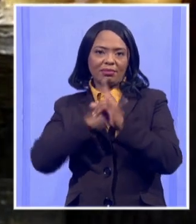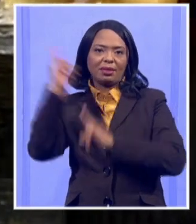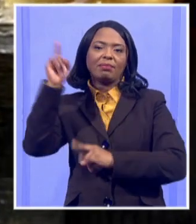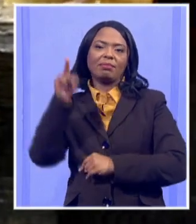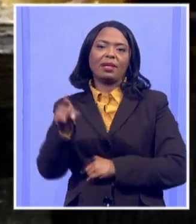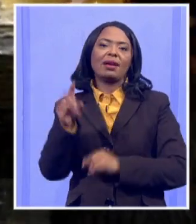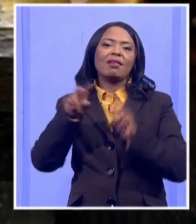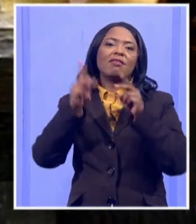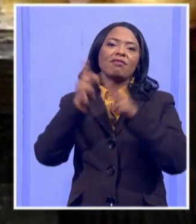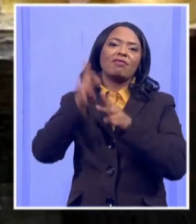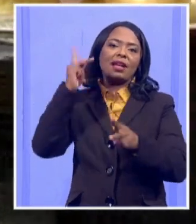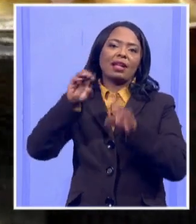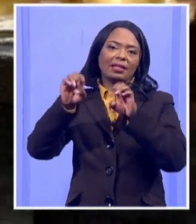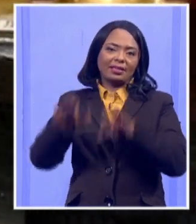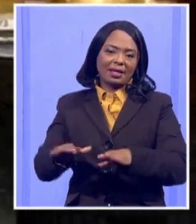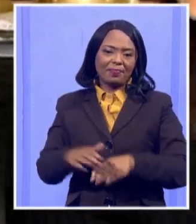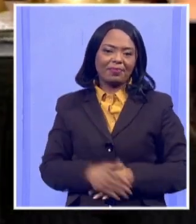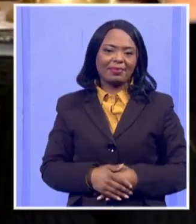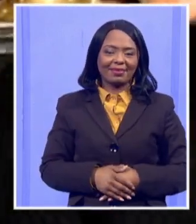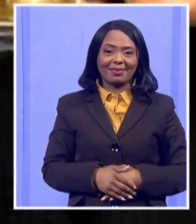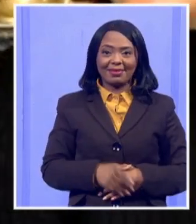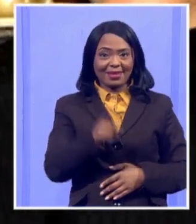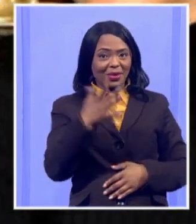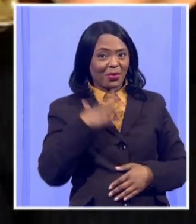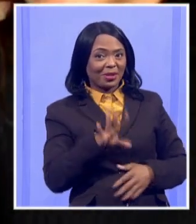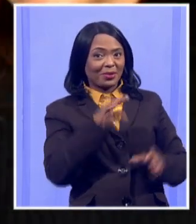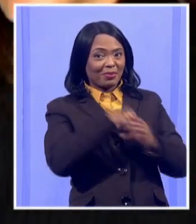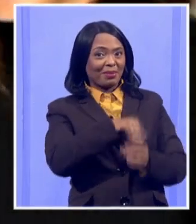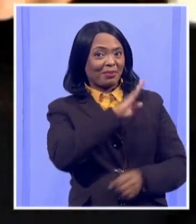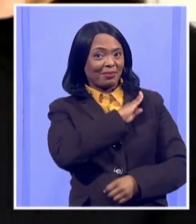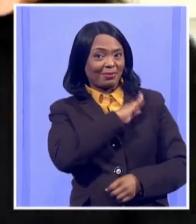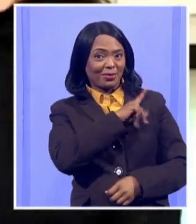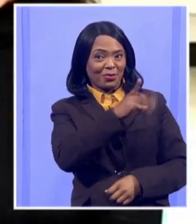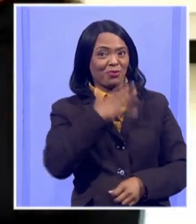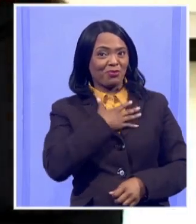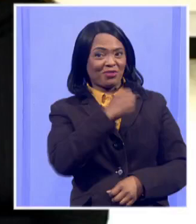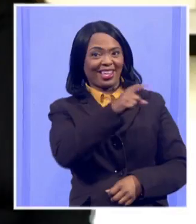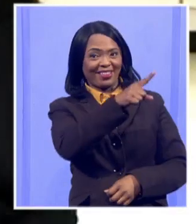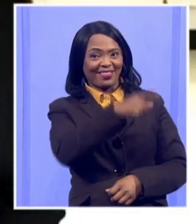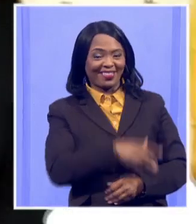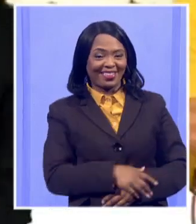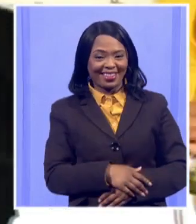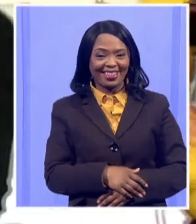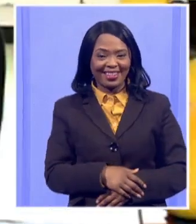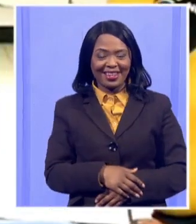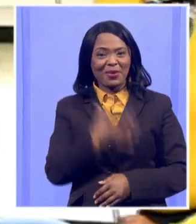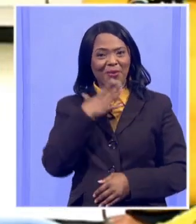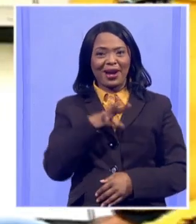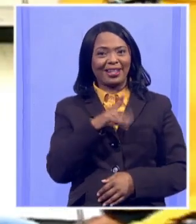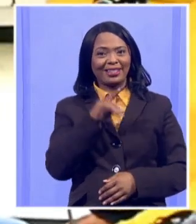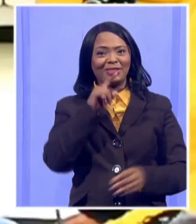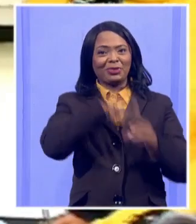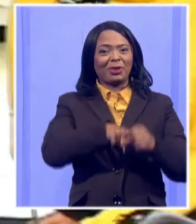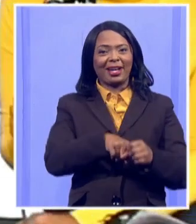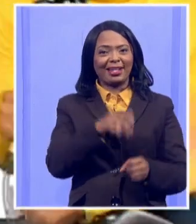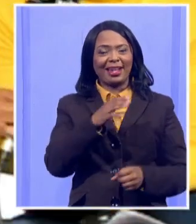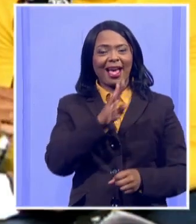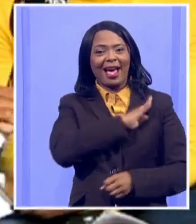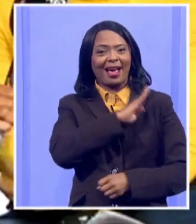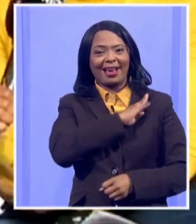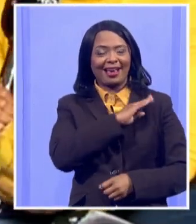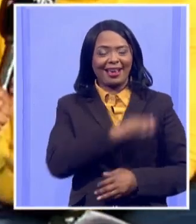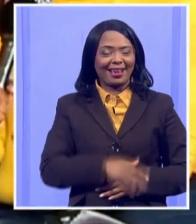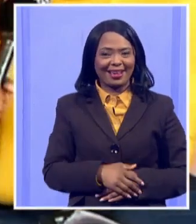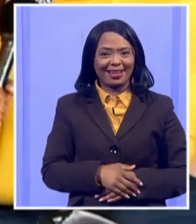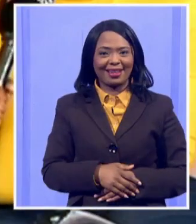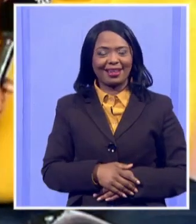heard that you want to be in the army. You are brave. Who wants to join the army, and you're so petite? Why in particular would you like to join the army, and then how do you